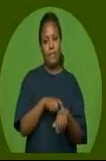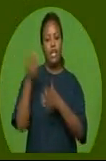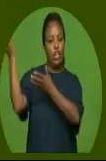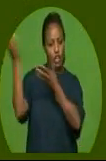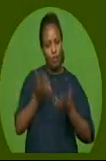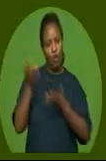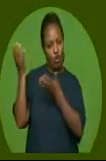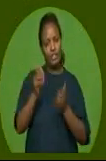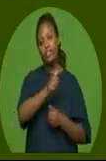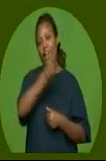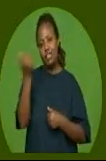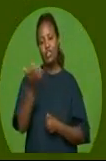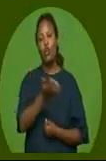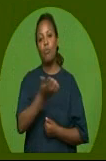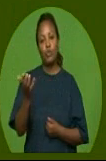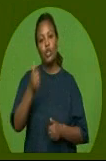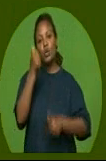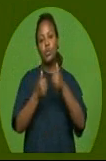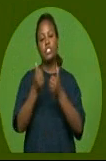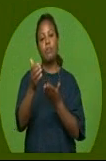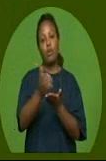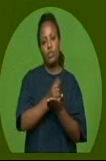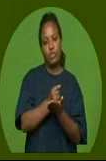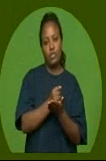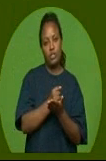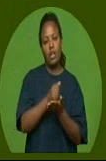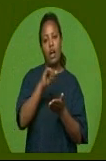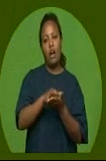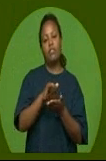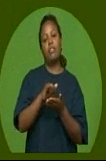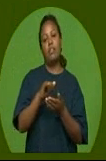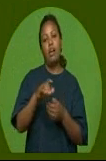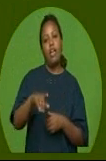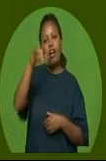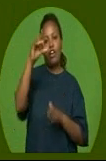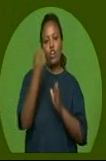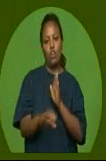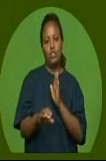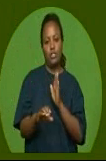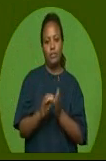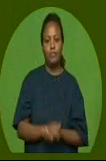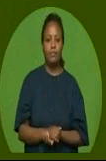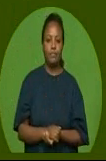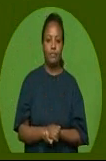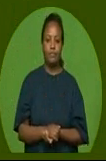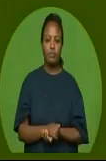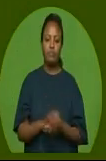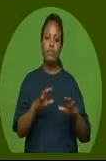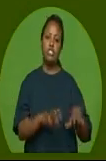time import the other commodity which it produces at a higher cost.